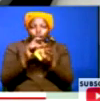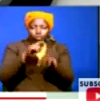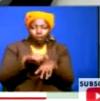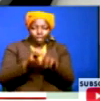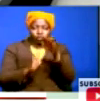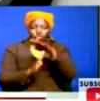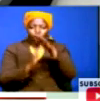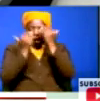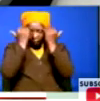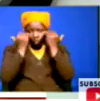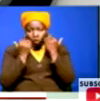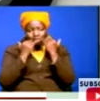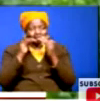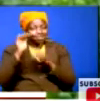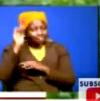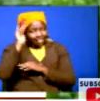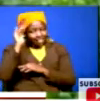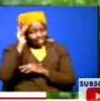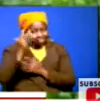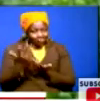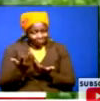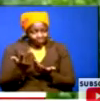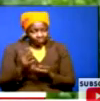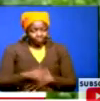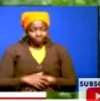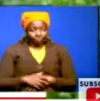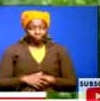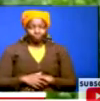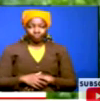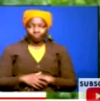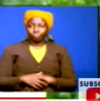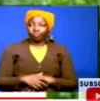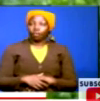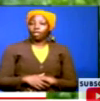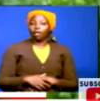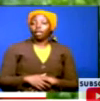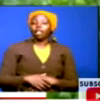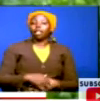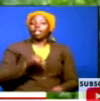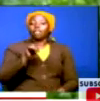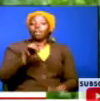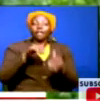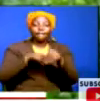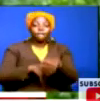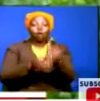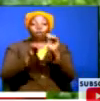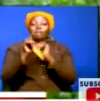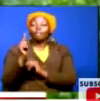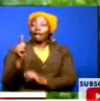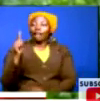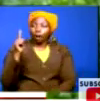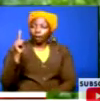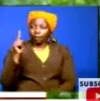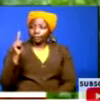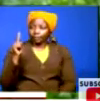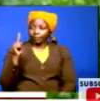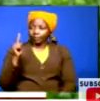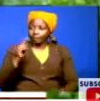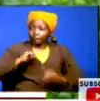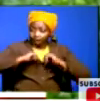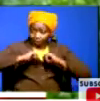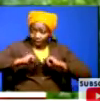Jacob Carrier with the details. In accordance with the law, the chairman